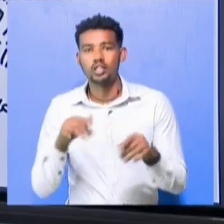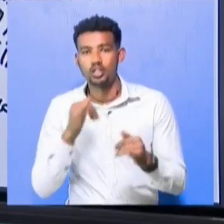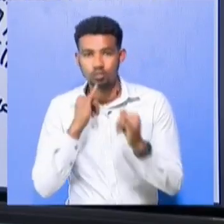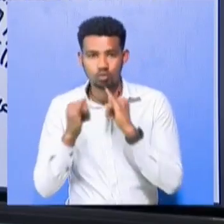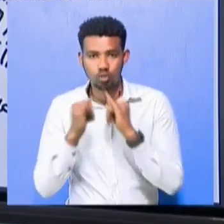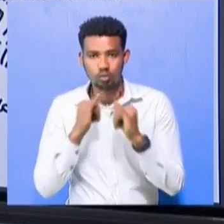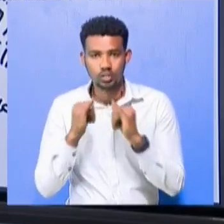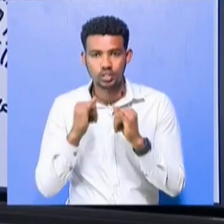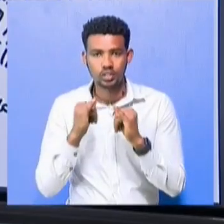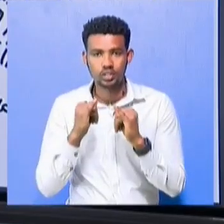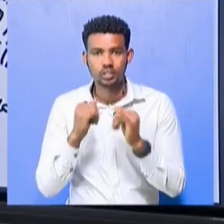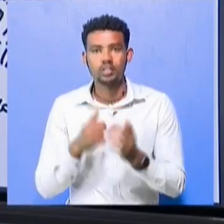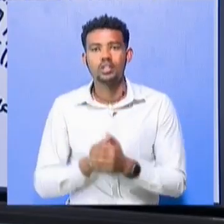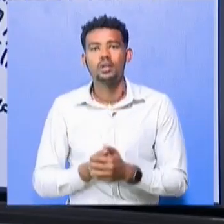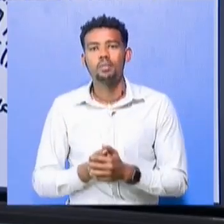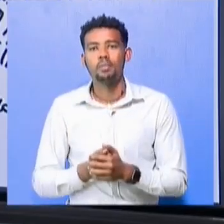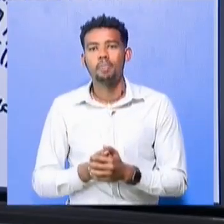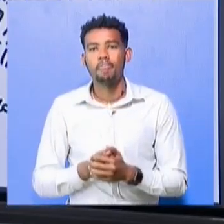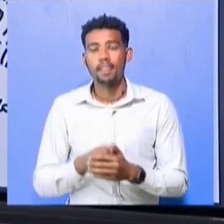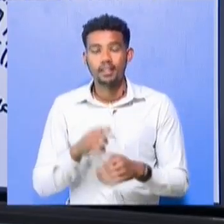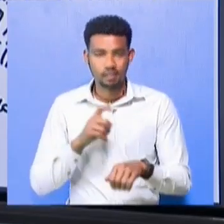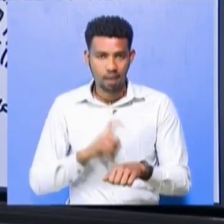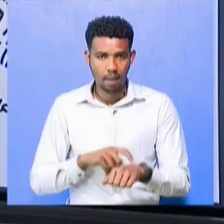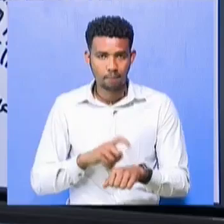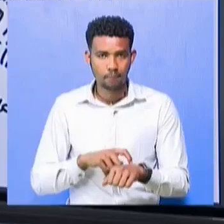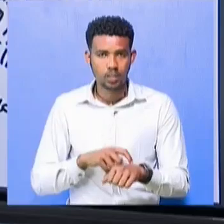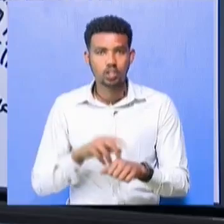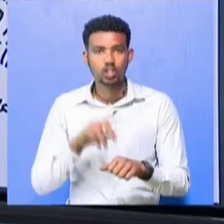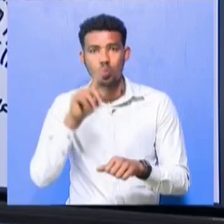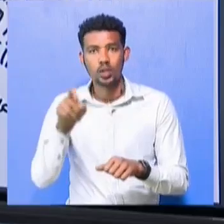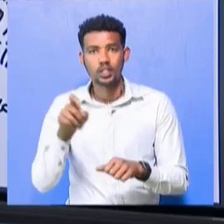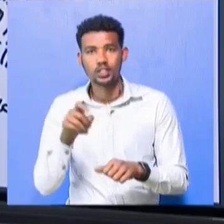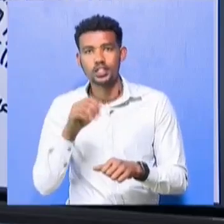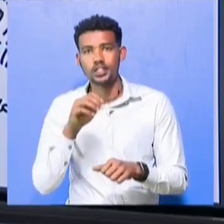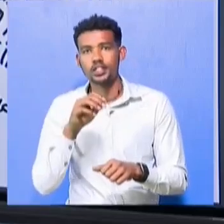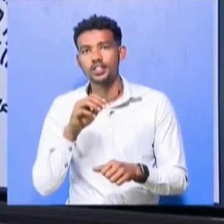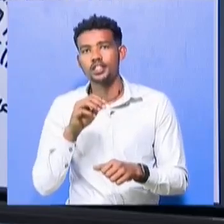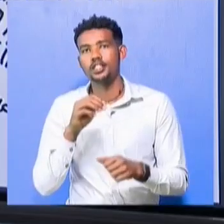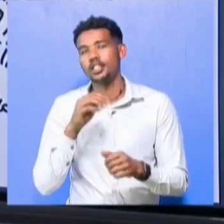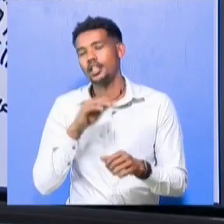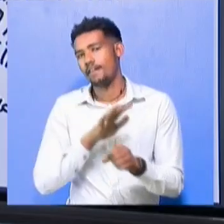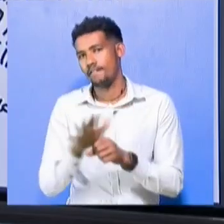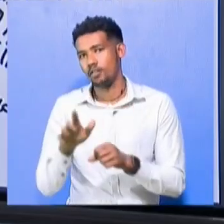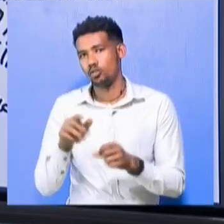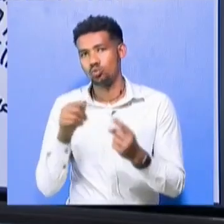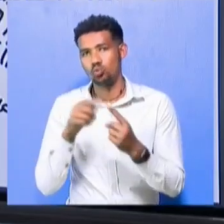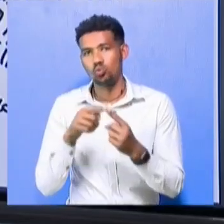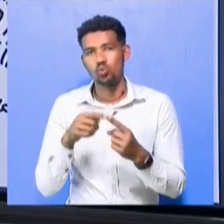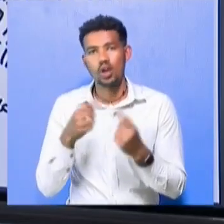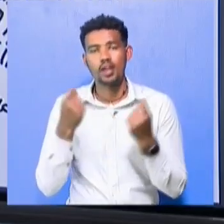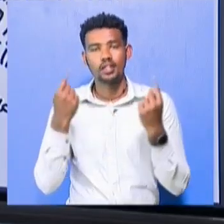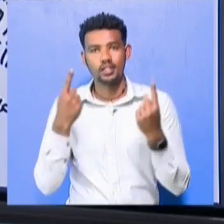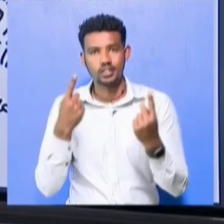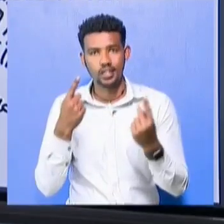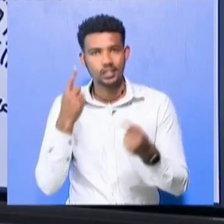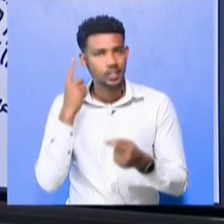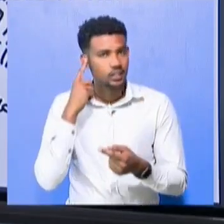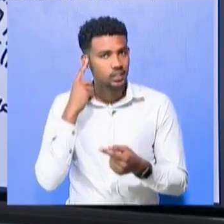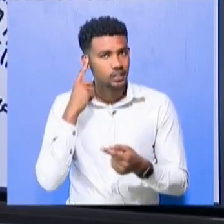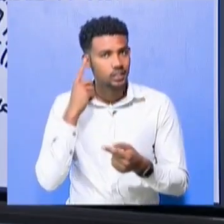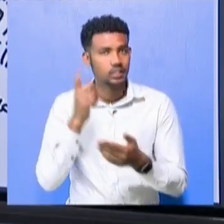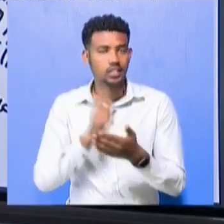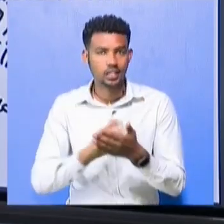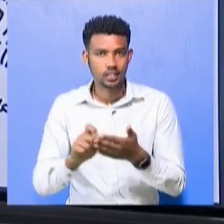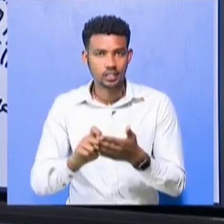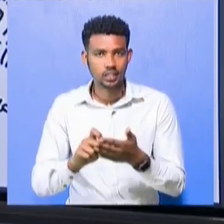already stated there. Of course, for the time being, these questions are enough to understand the listening text. So,